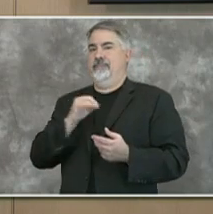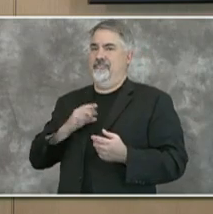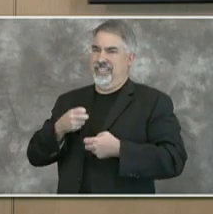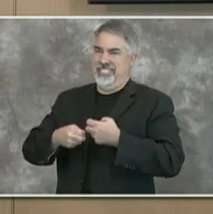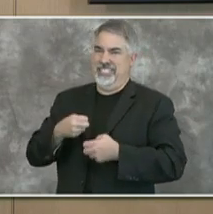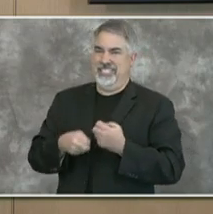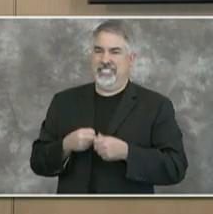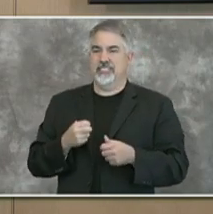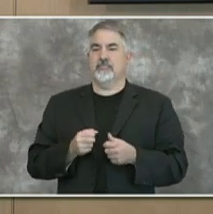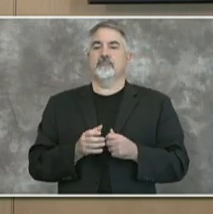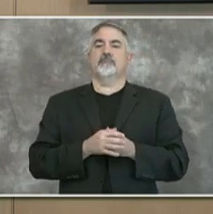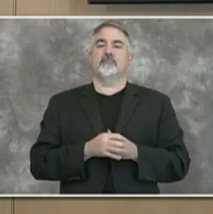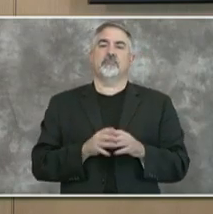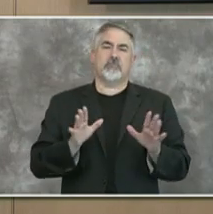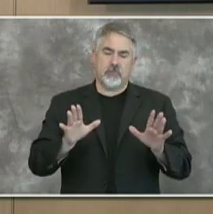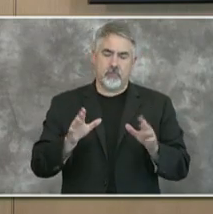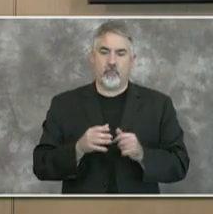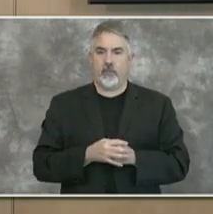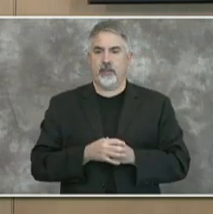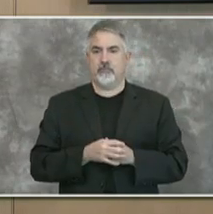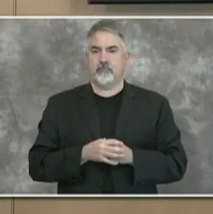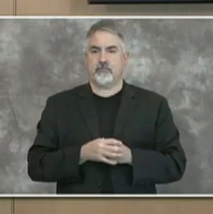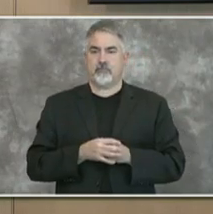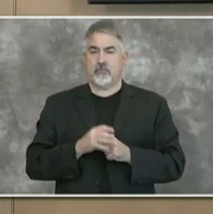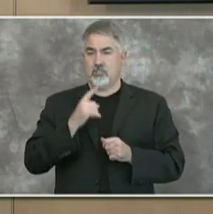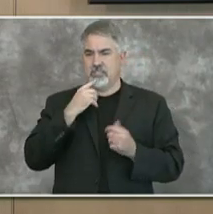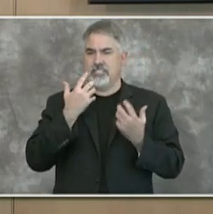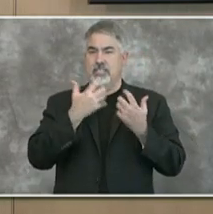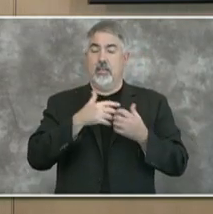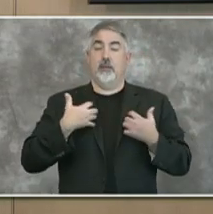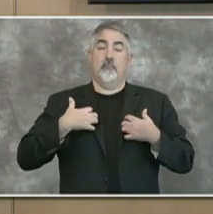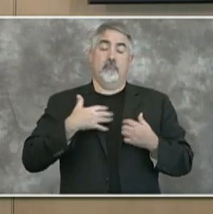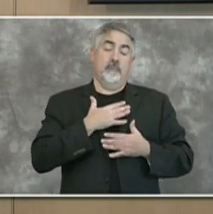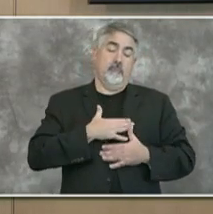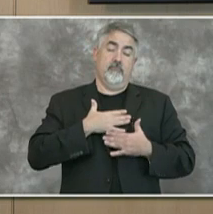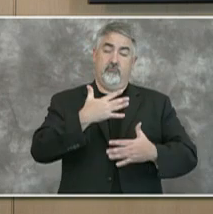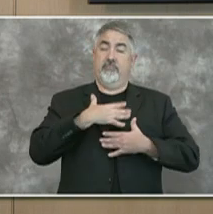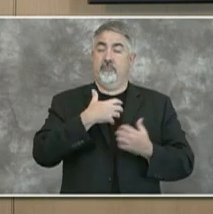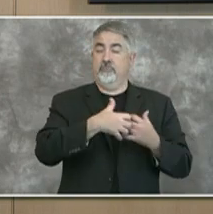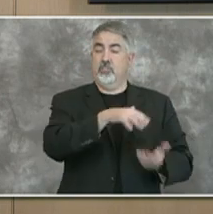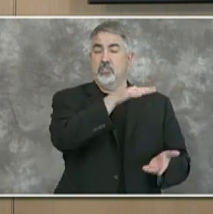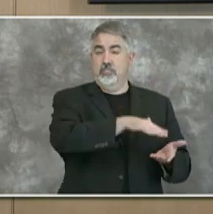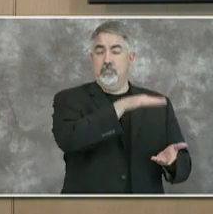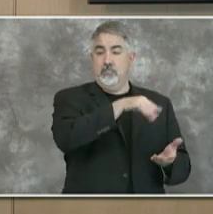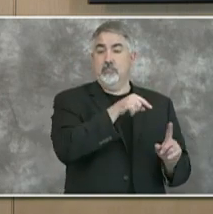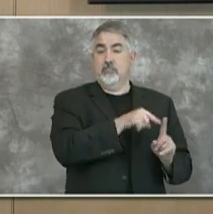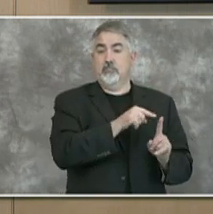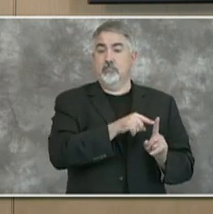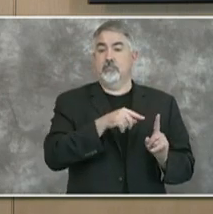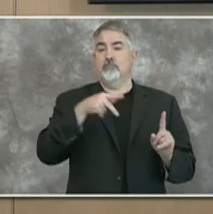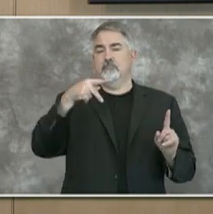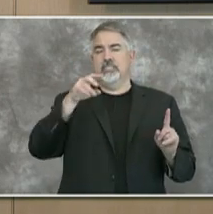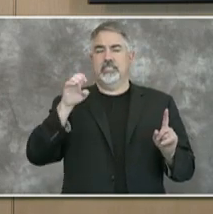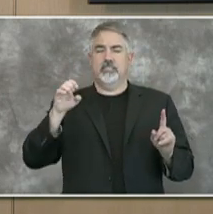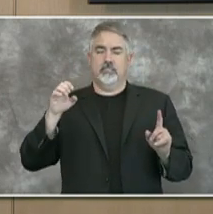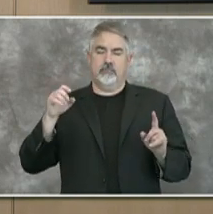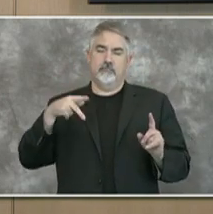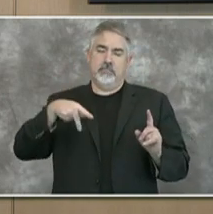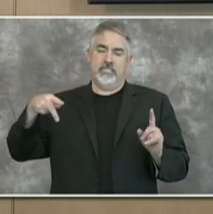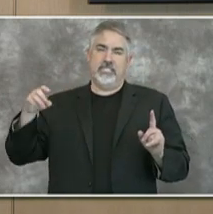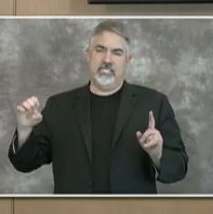day by trying to acquire ventilators. It's what we do every day by trying to acquire all the personal protective equipment. It's what we do on